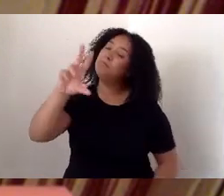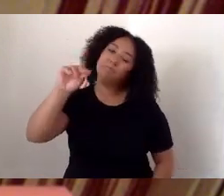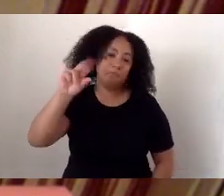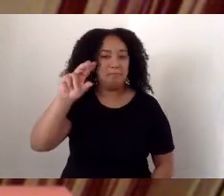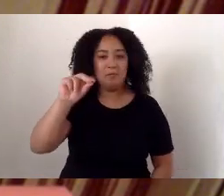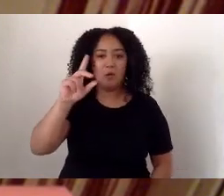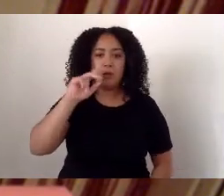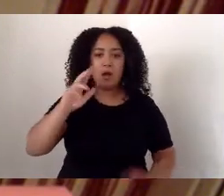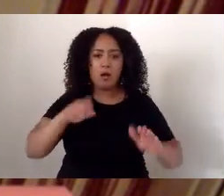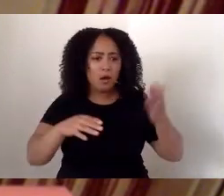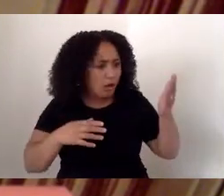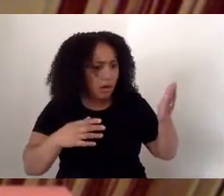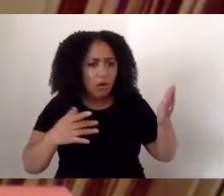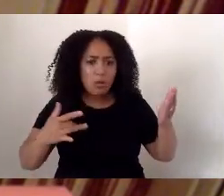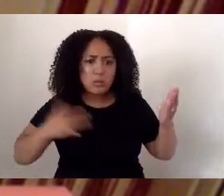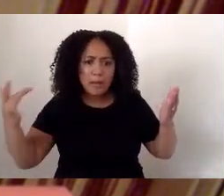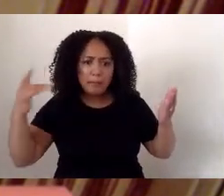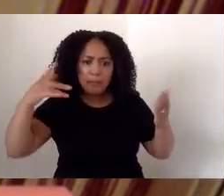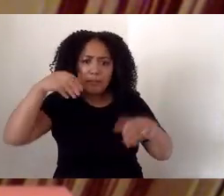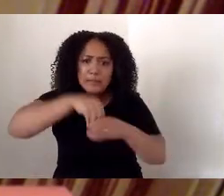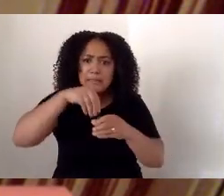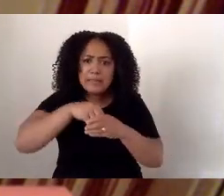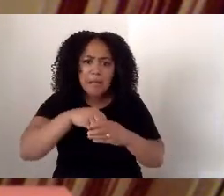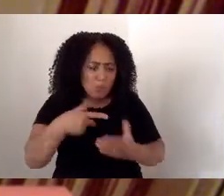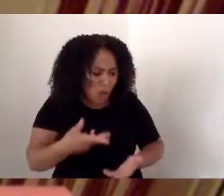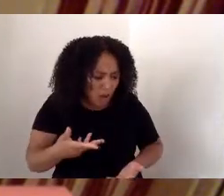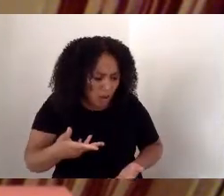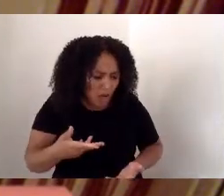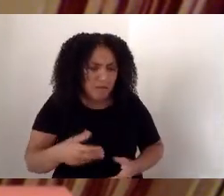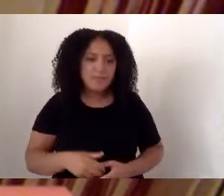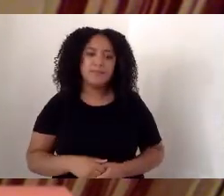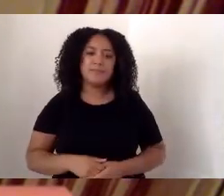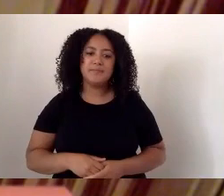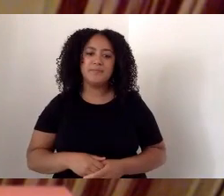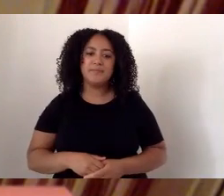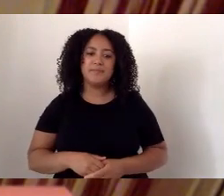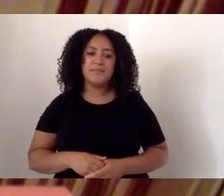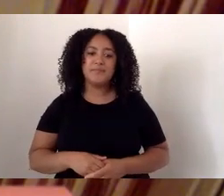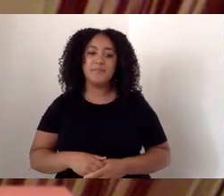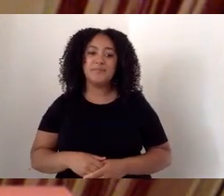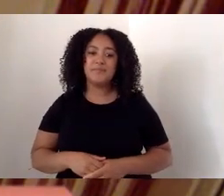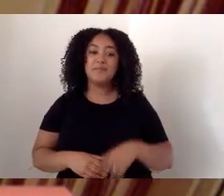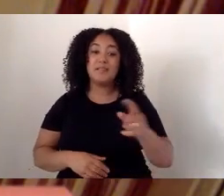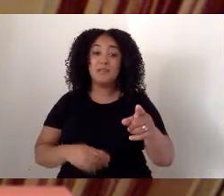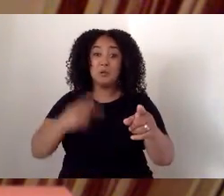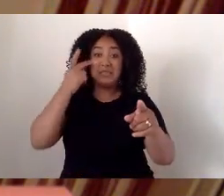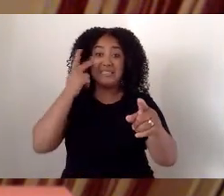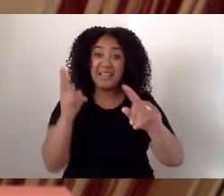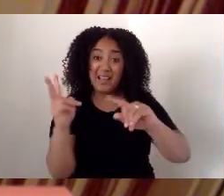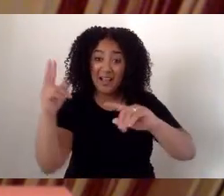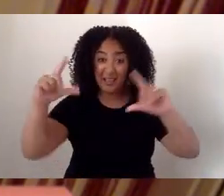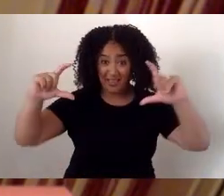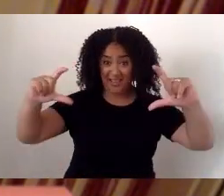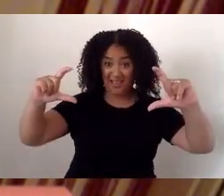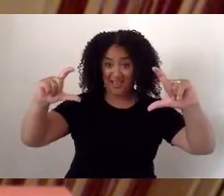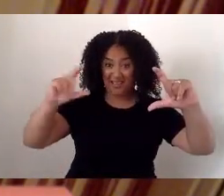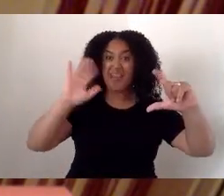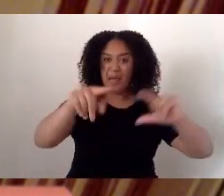and see what we have inside. So if you look here, I have my shape. This is what you want your shape to look like.